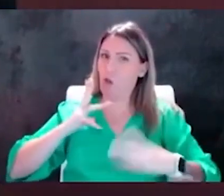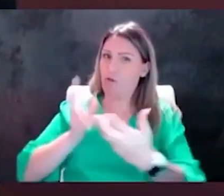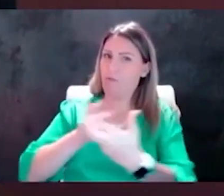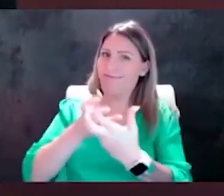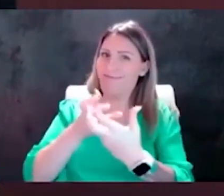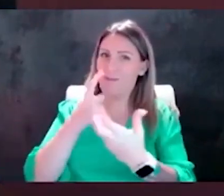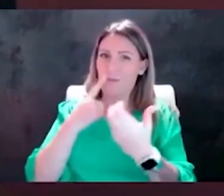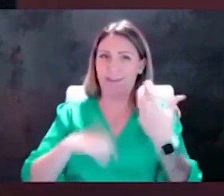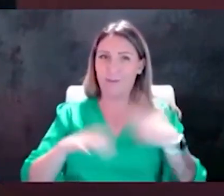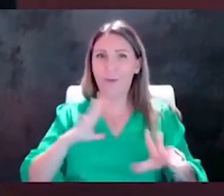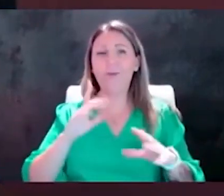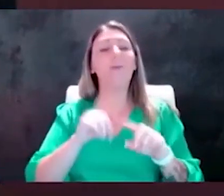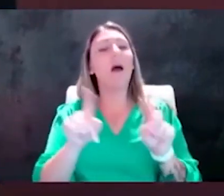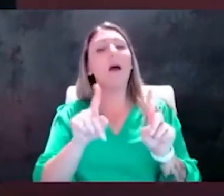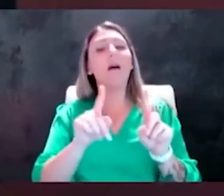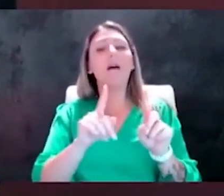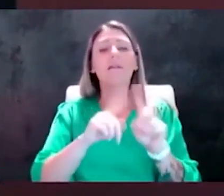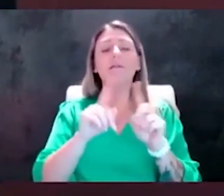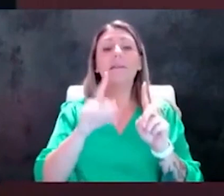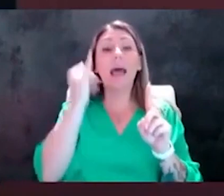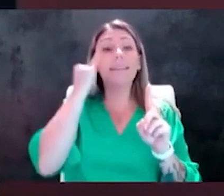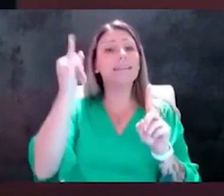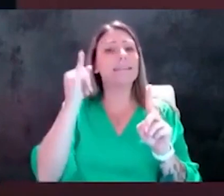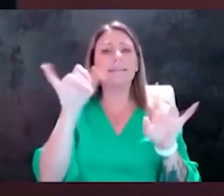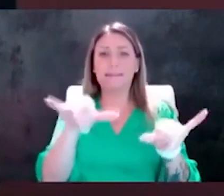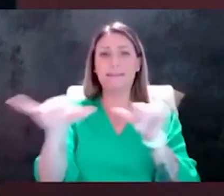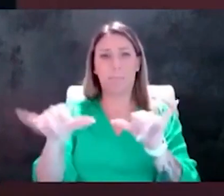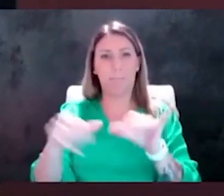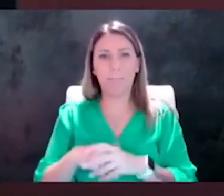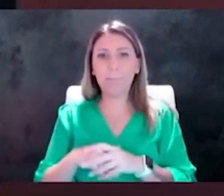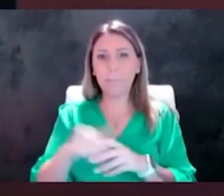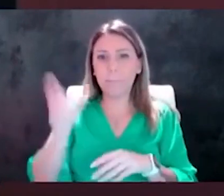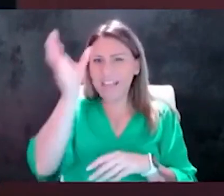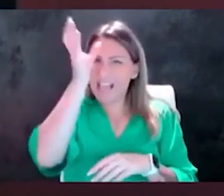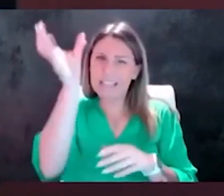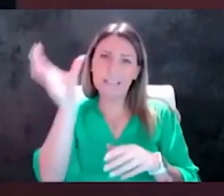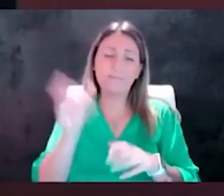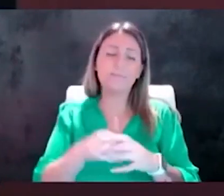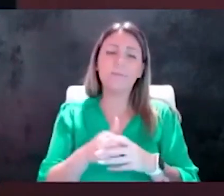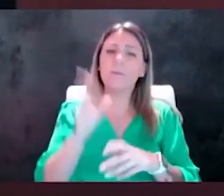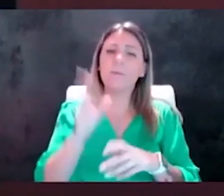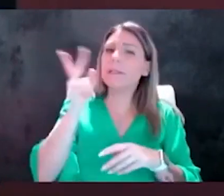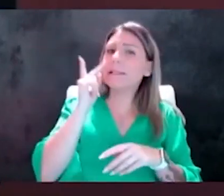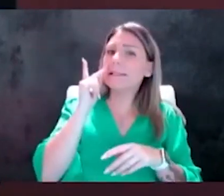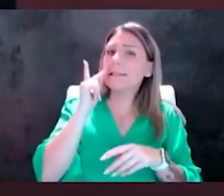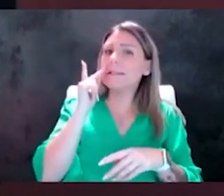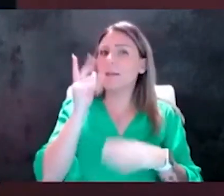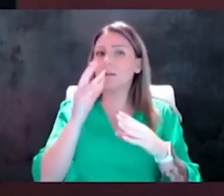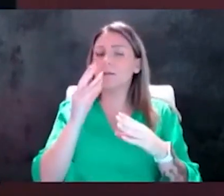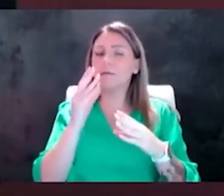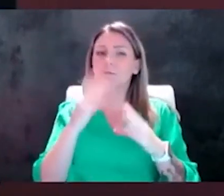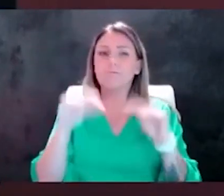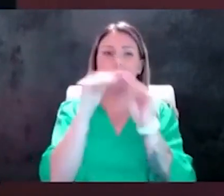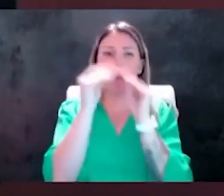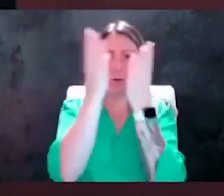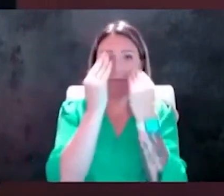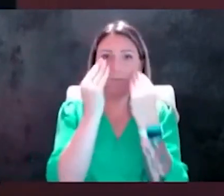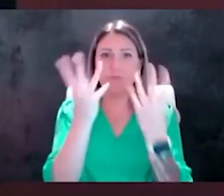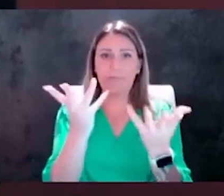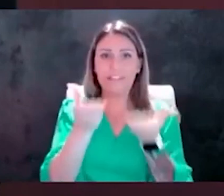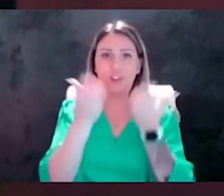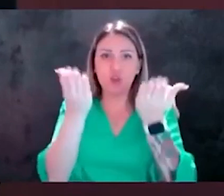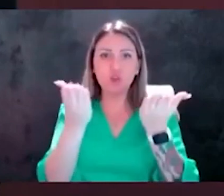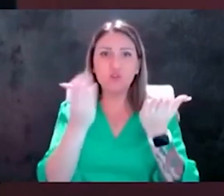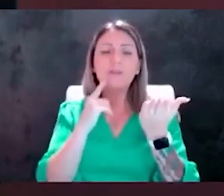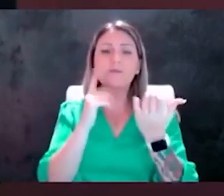idea behind it is still very real. So I think we're going to see that there will be emerging data that suggests that their mixing and matching